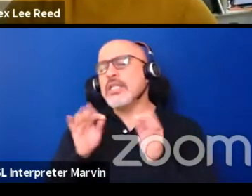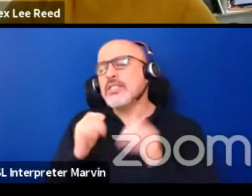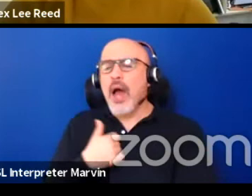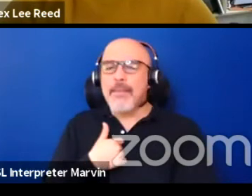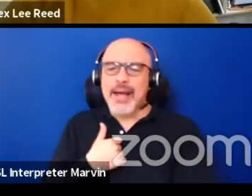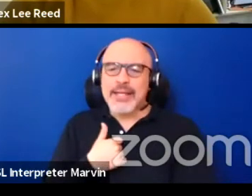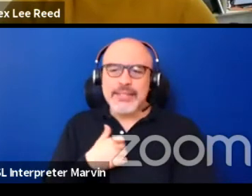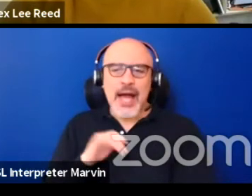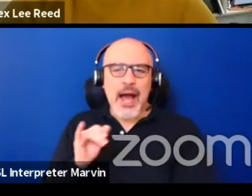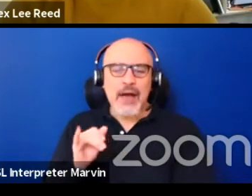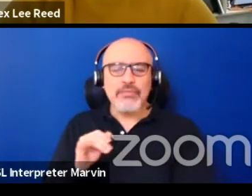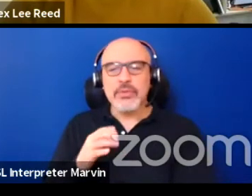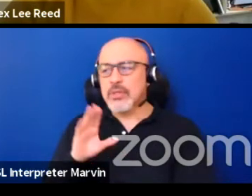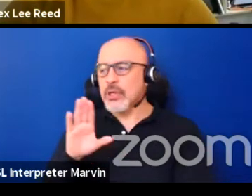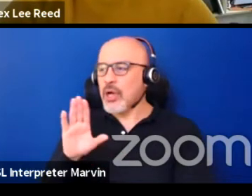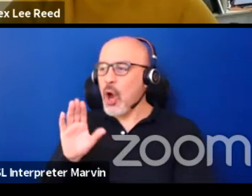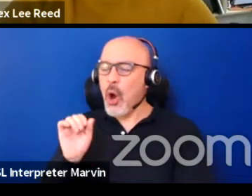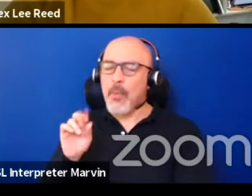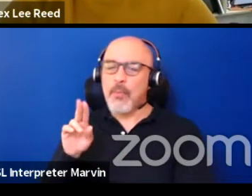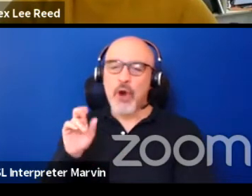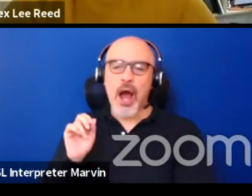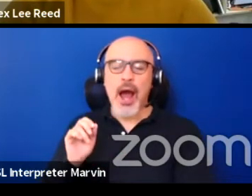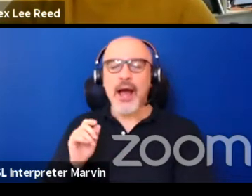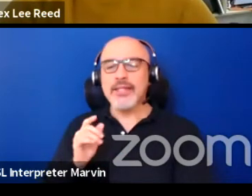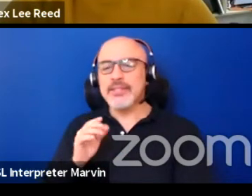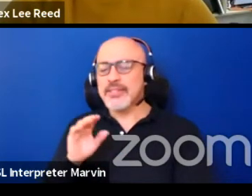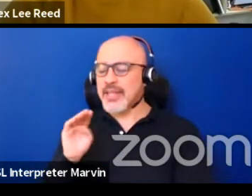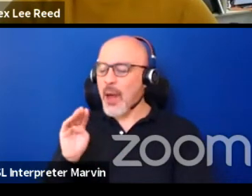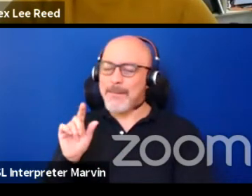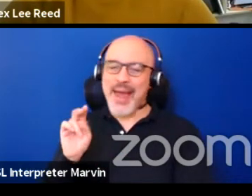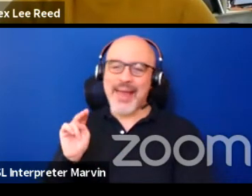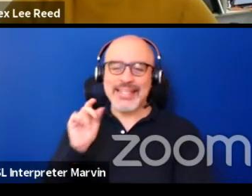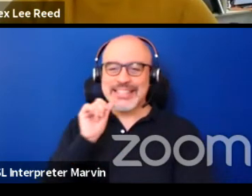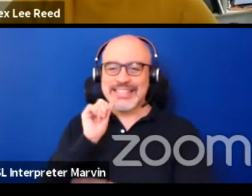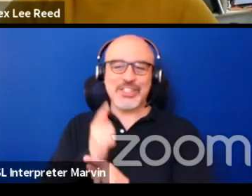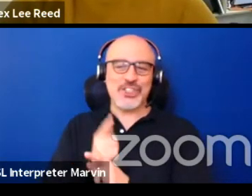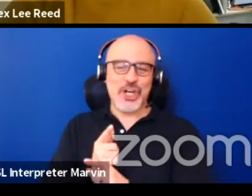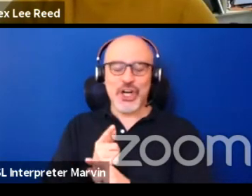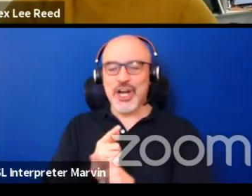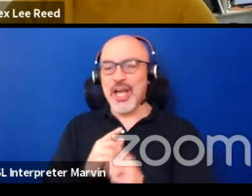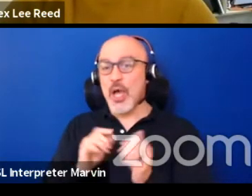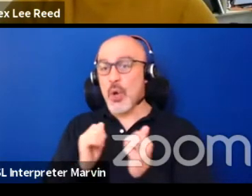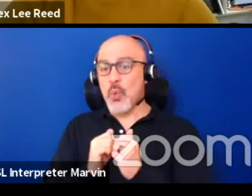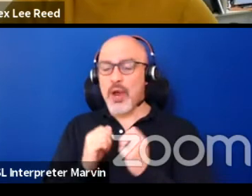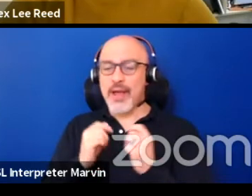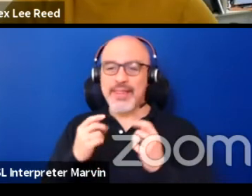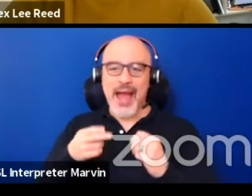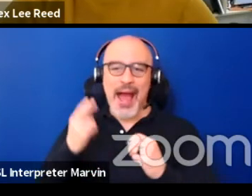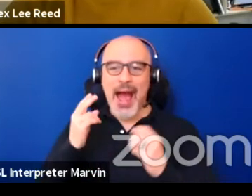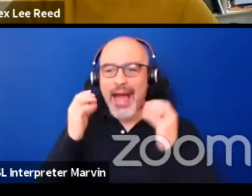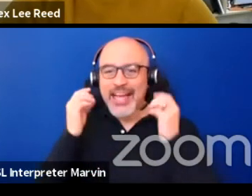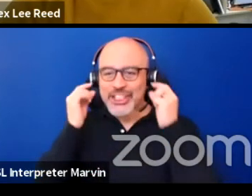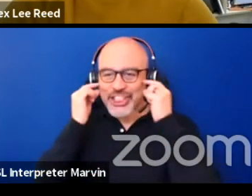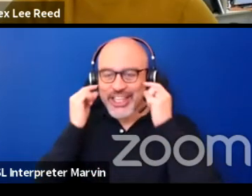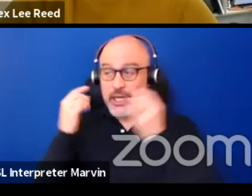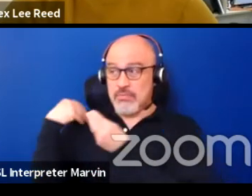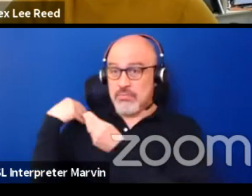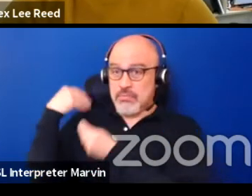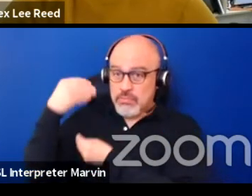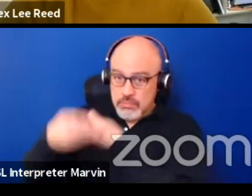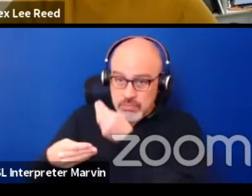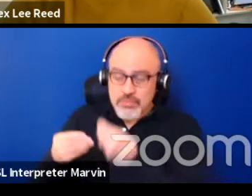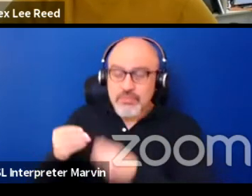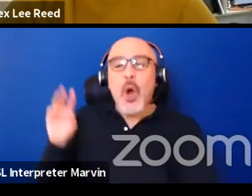myself as a bronze hue melanated sister with high cheekbones passed down from my West